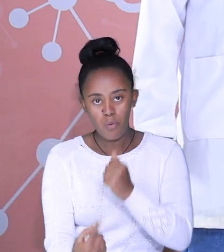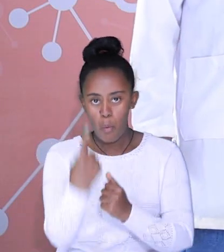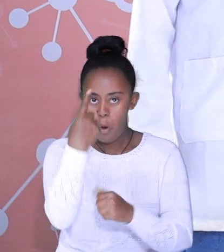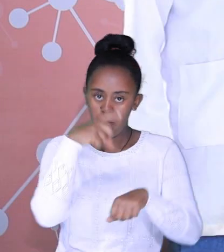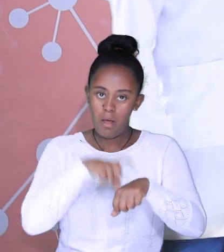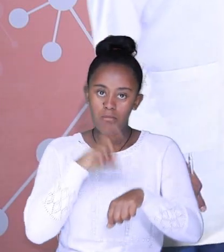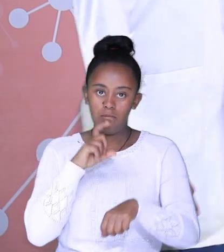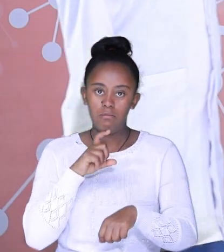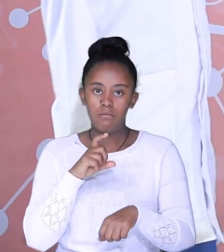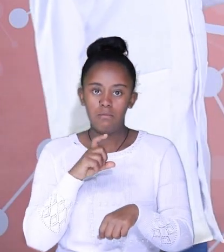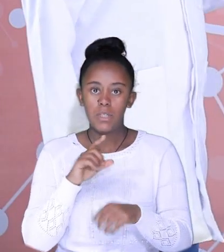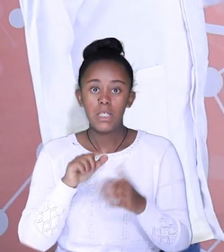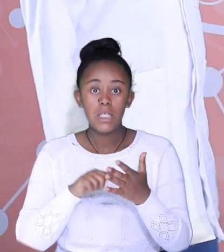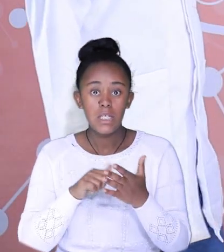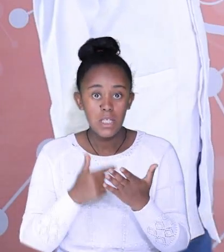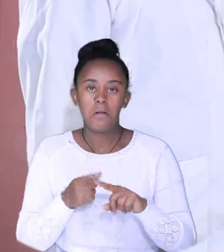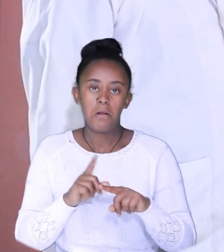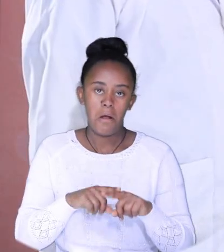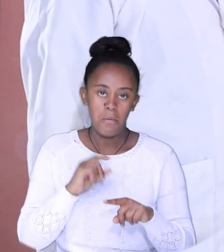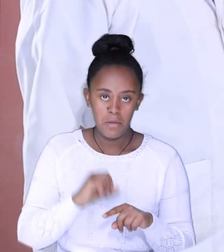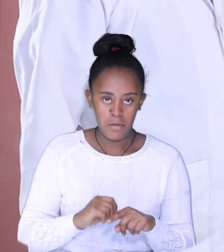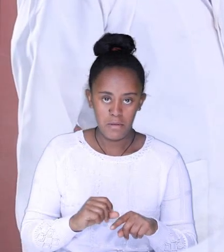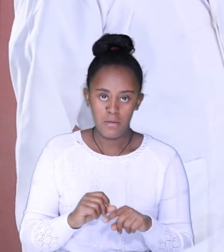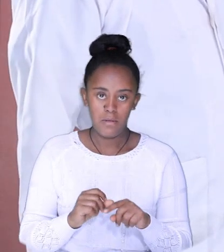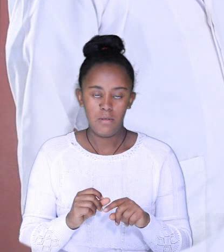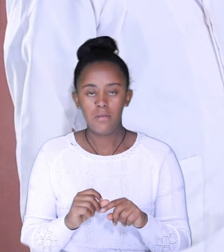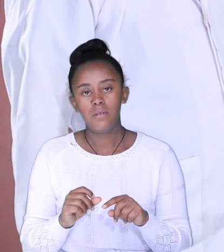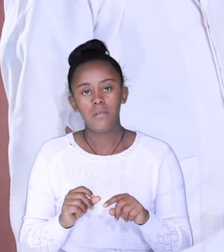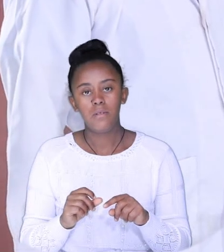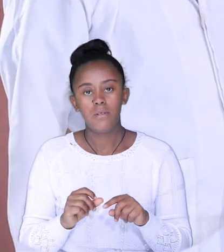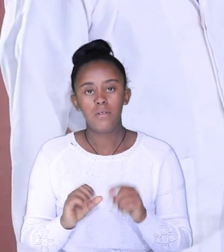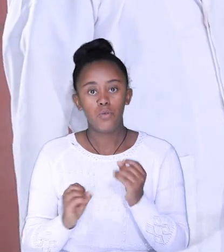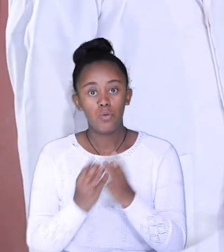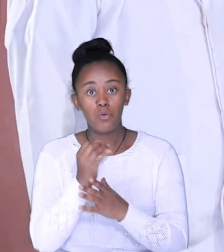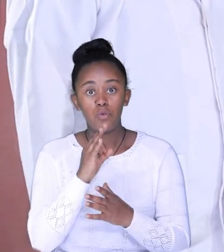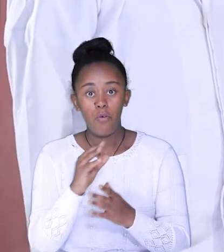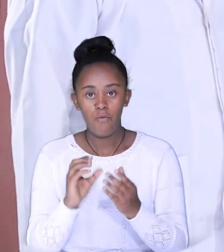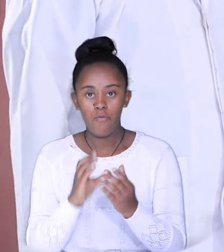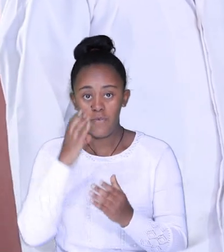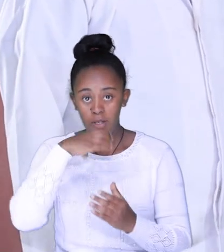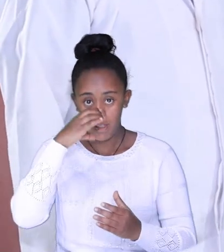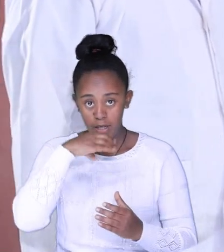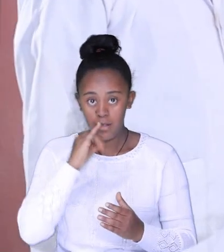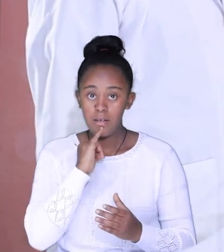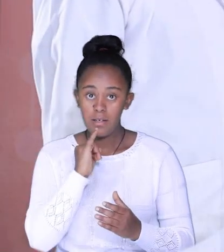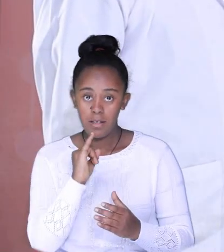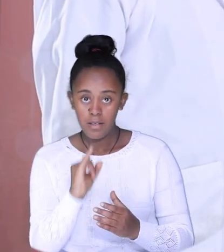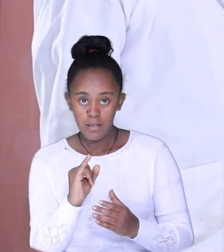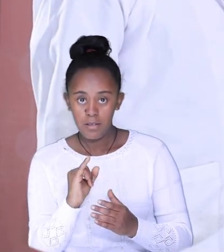time. This means non-renewable source of heat energy is